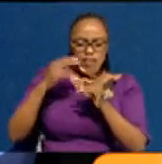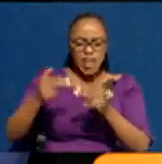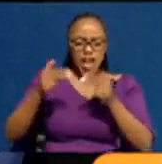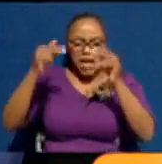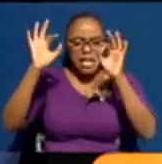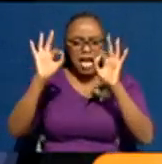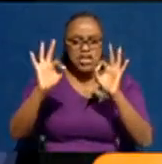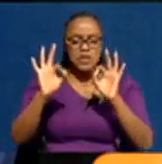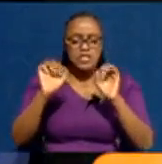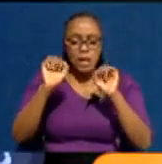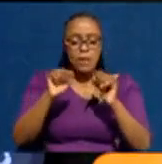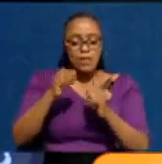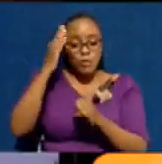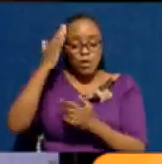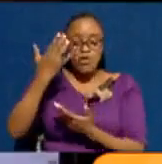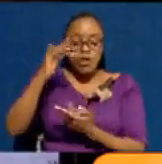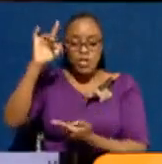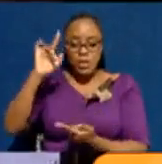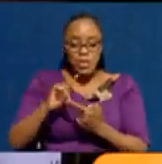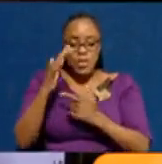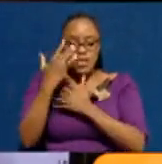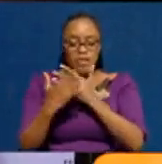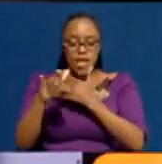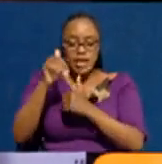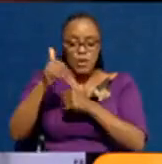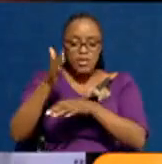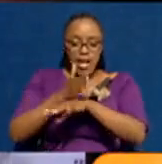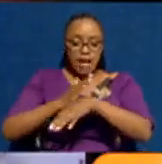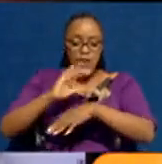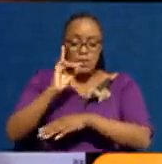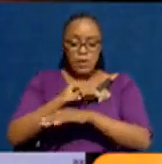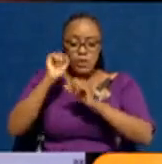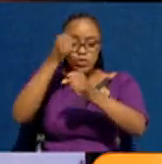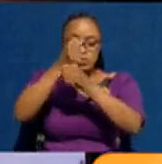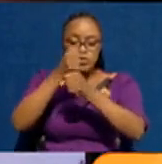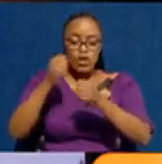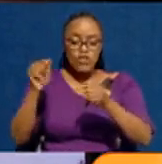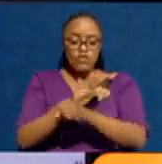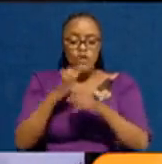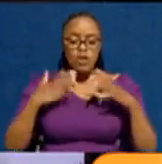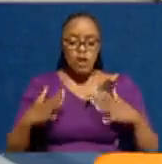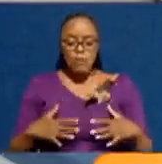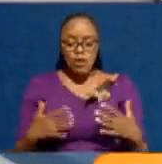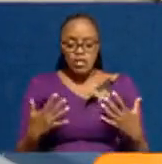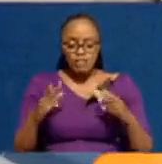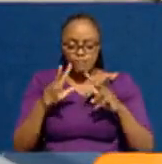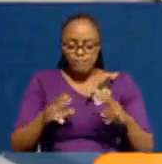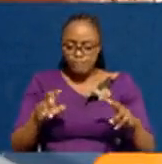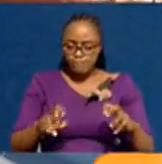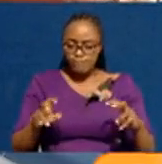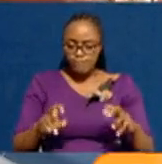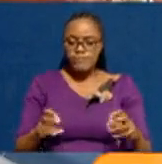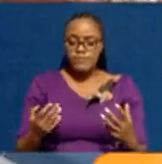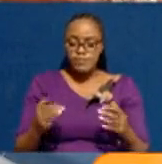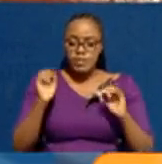because it can detect reduced blood flow to the injured sites. It can also perform a full body scan at a go. It can